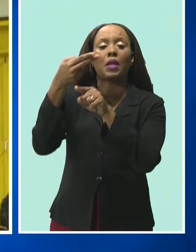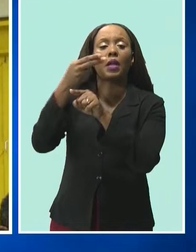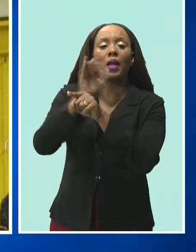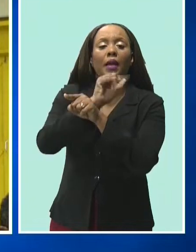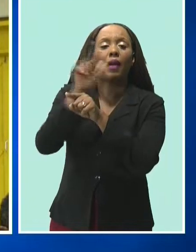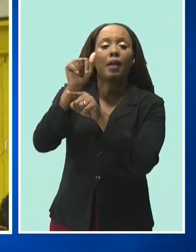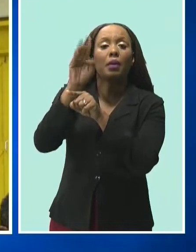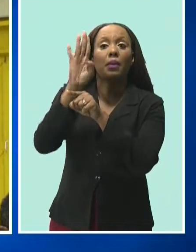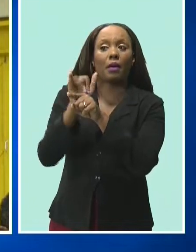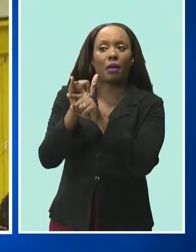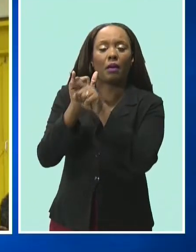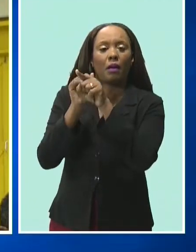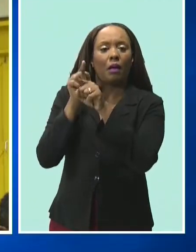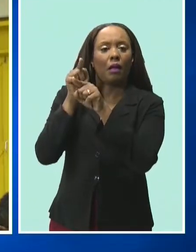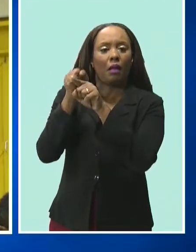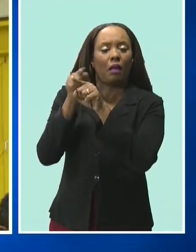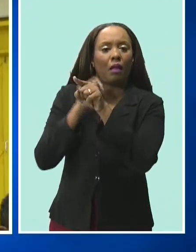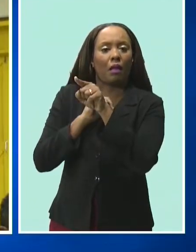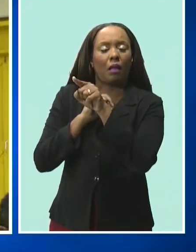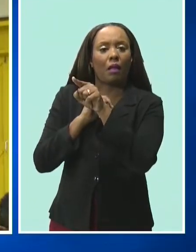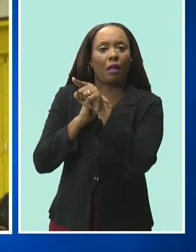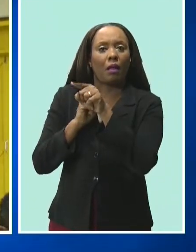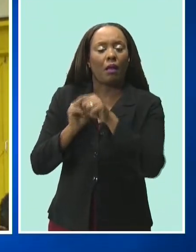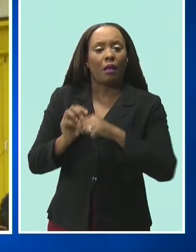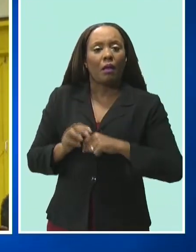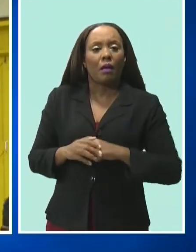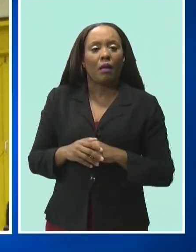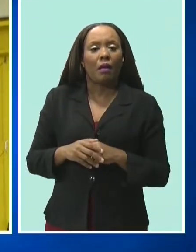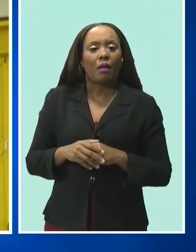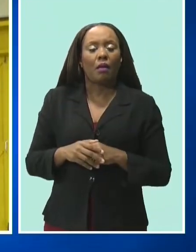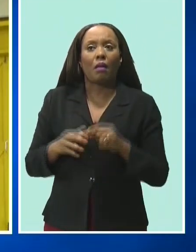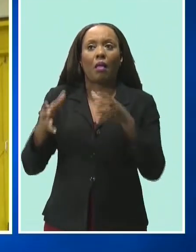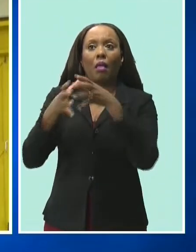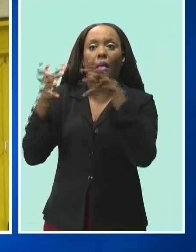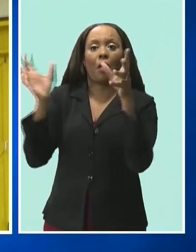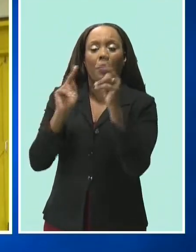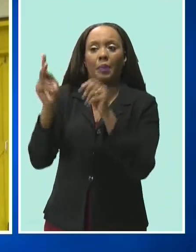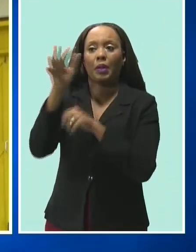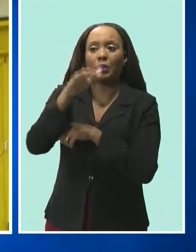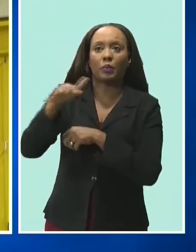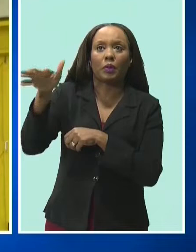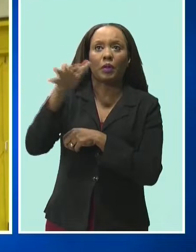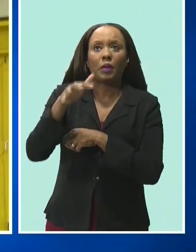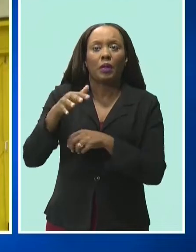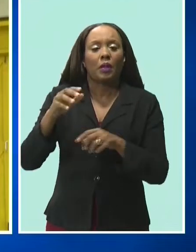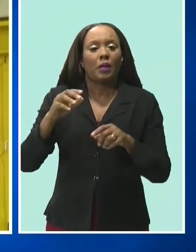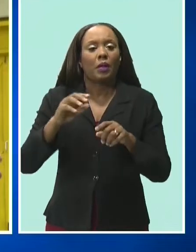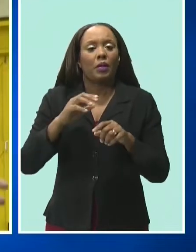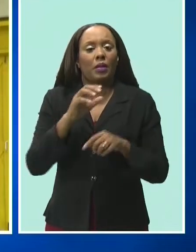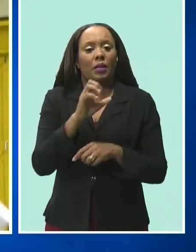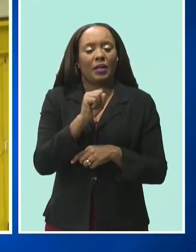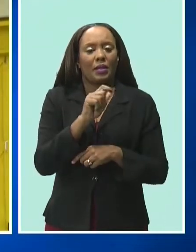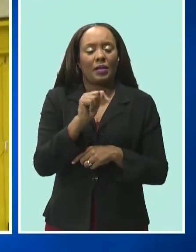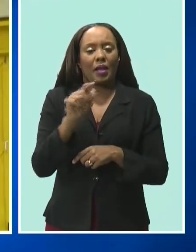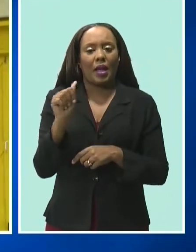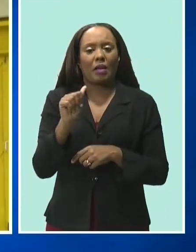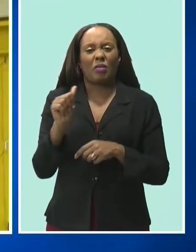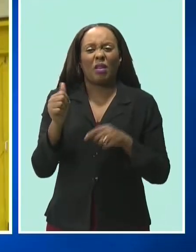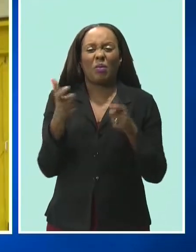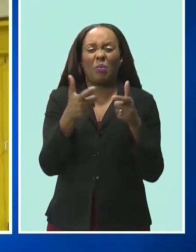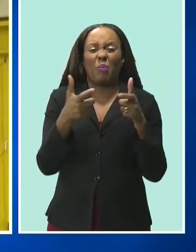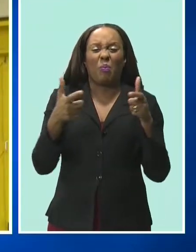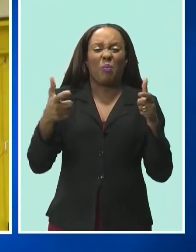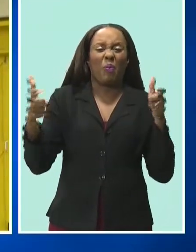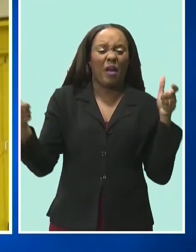There where I think people do not recognize how far-flung. This is why we've